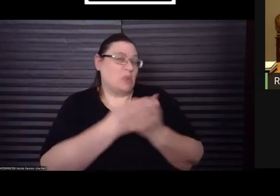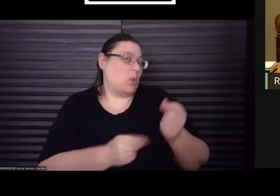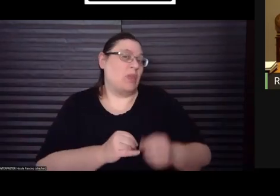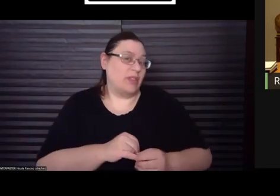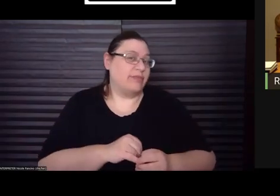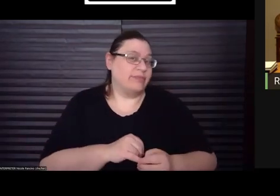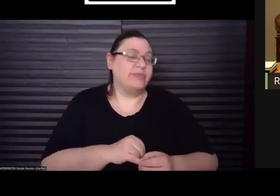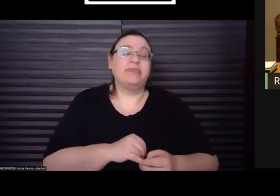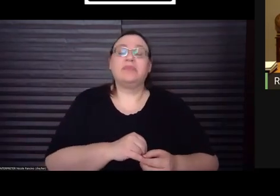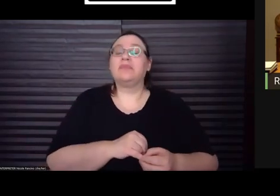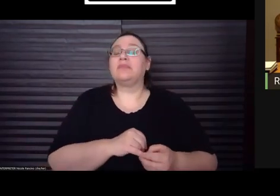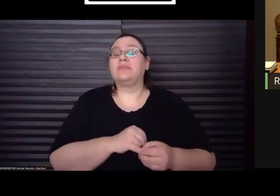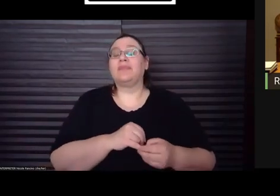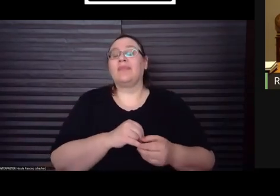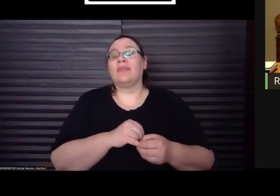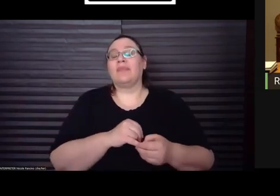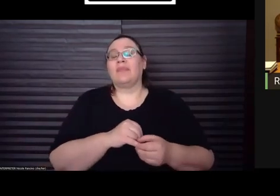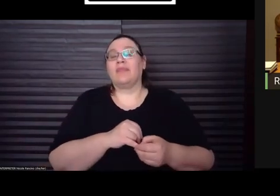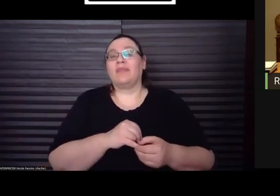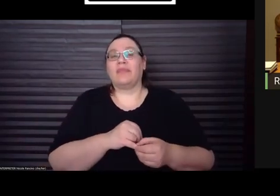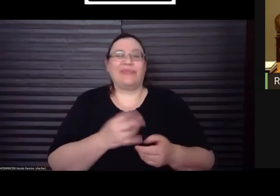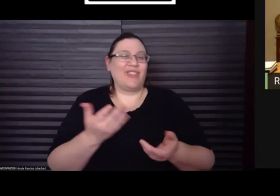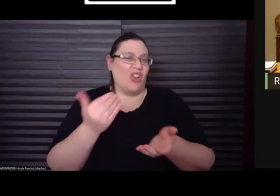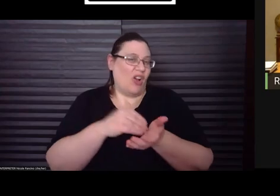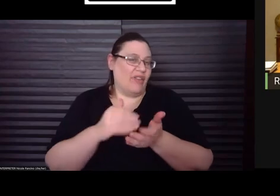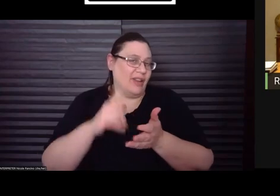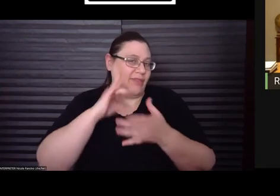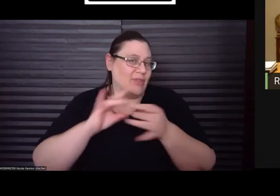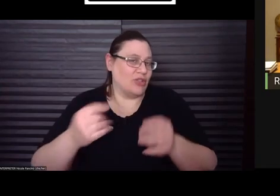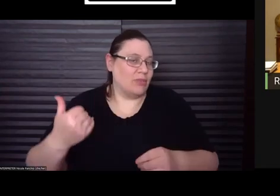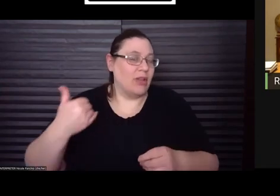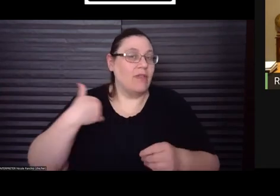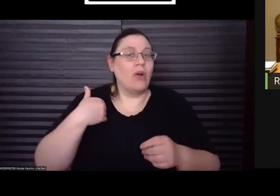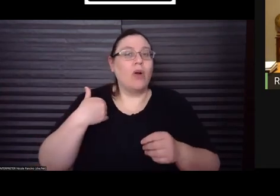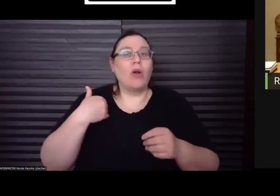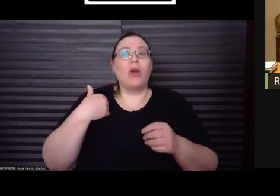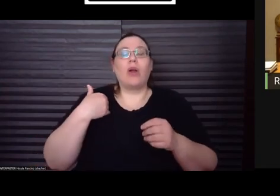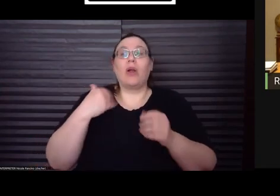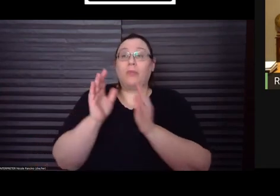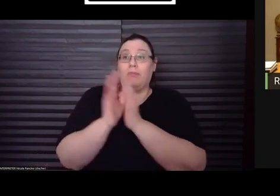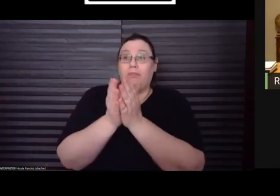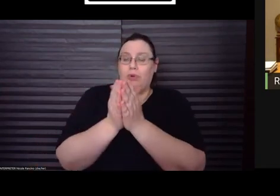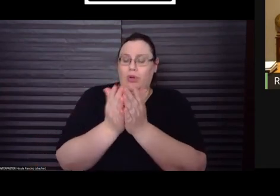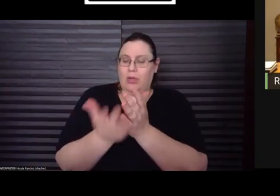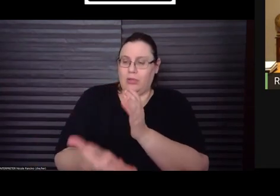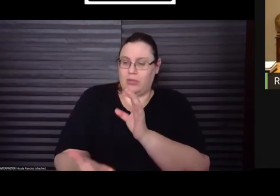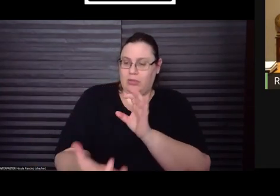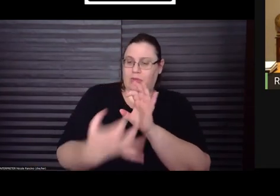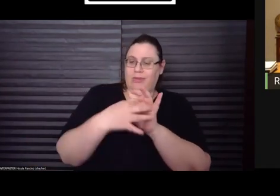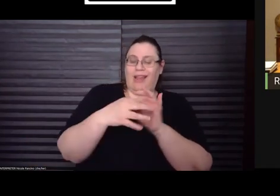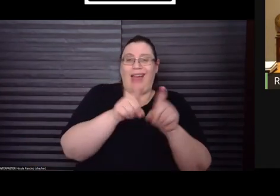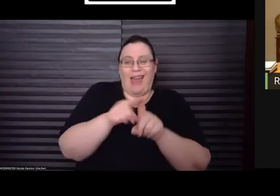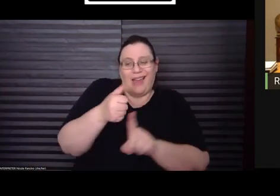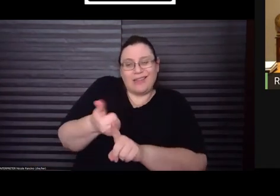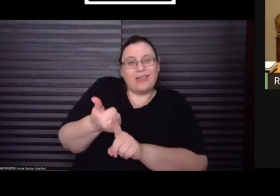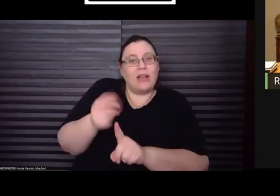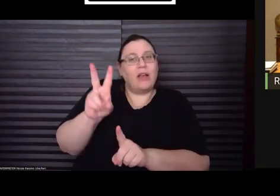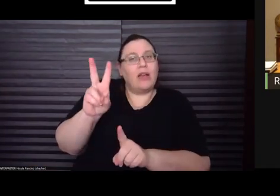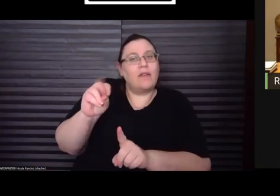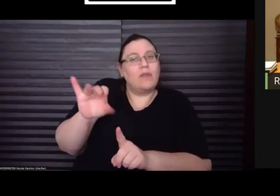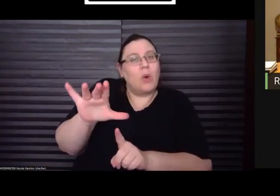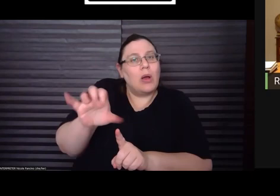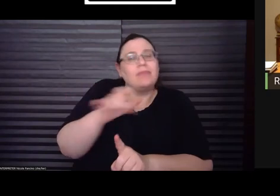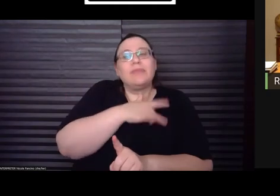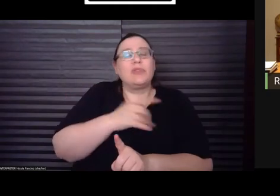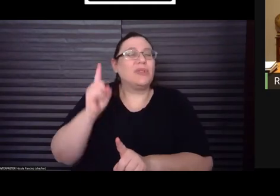know. As I've often, you know, sort of said, books come to me as voices, right? So I usually hear